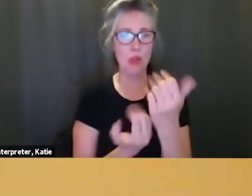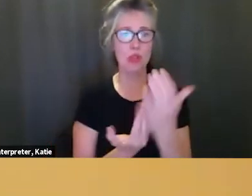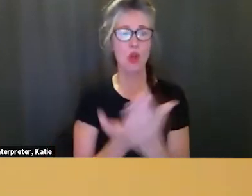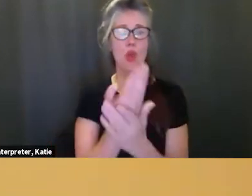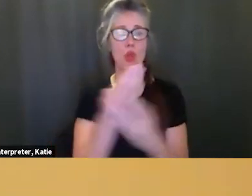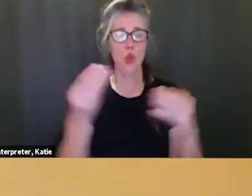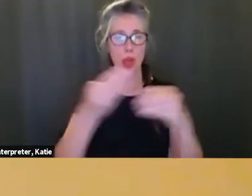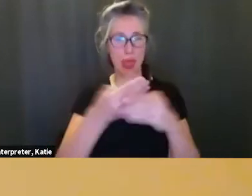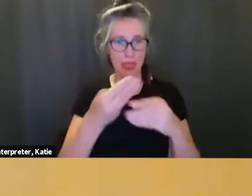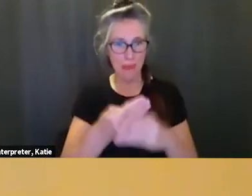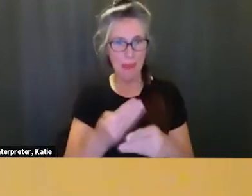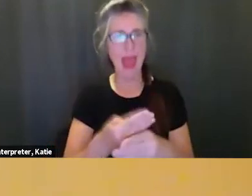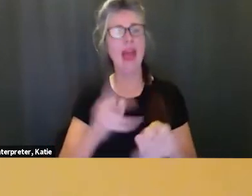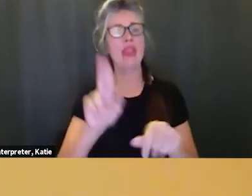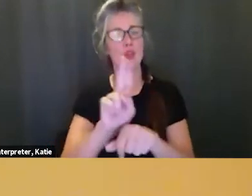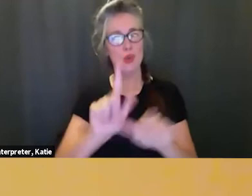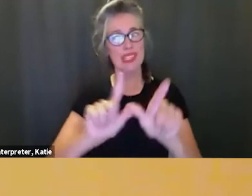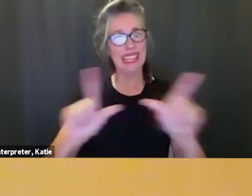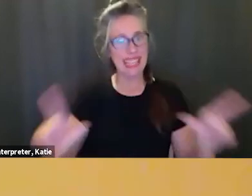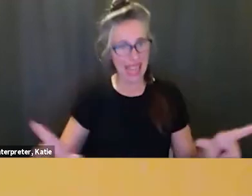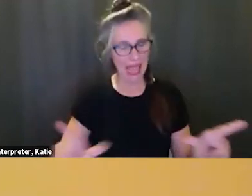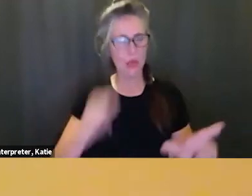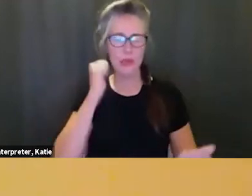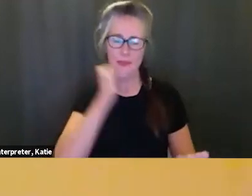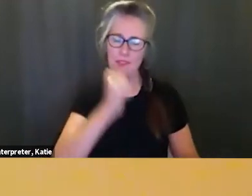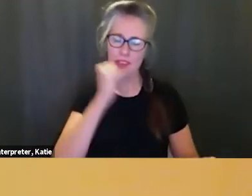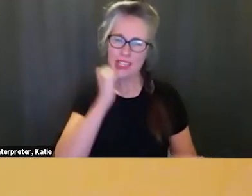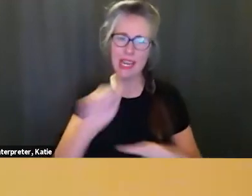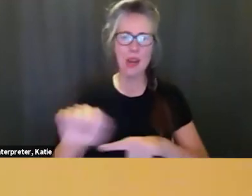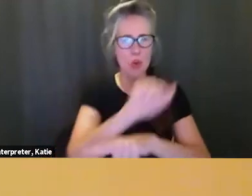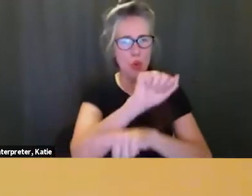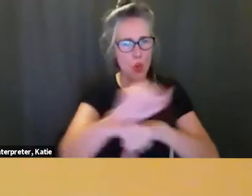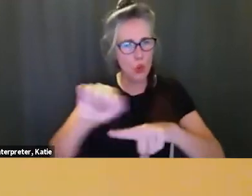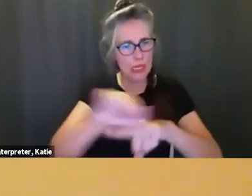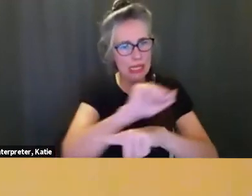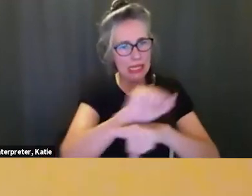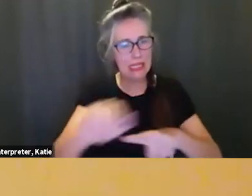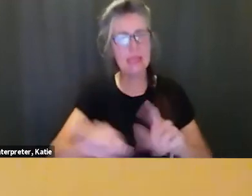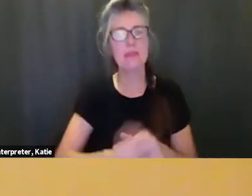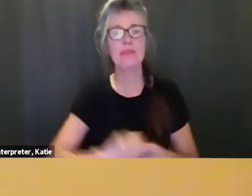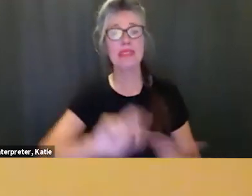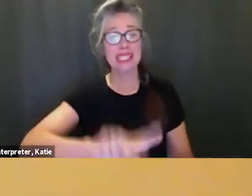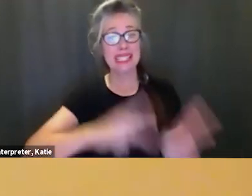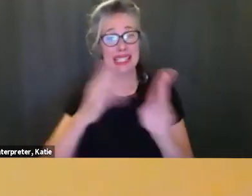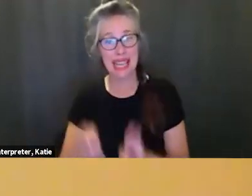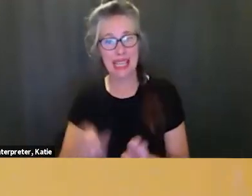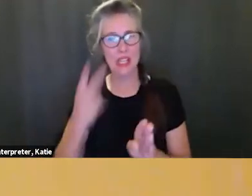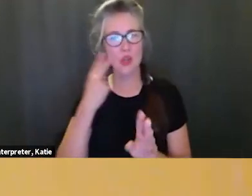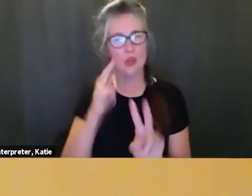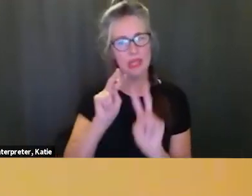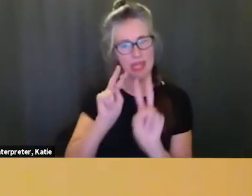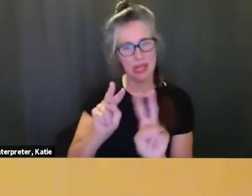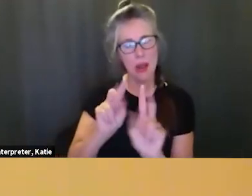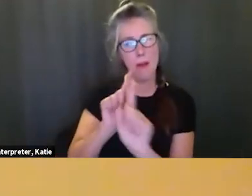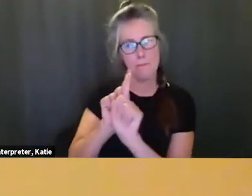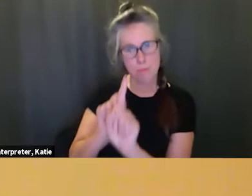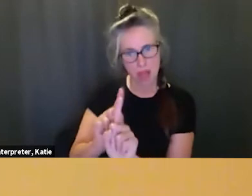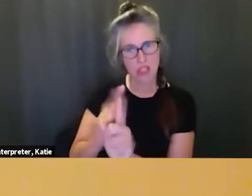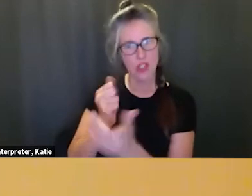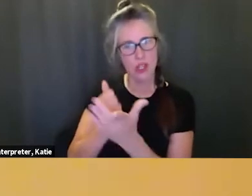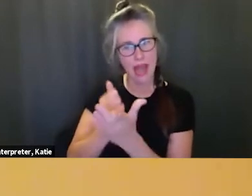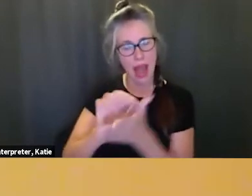language routines. The second image there, monitoring and guiding student